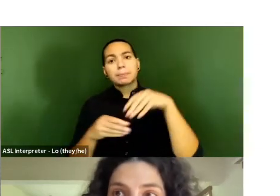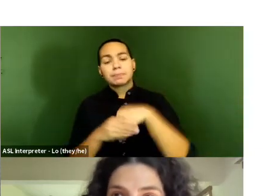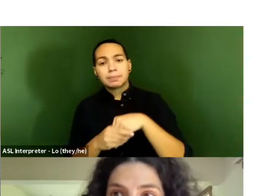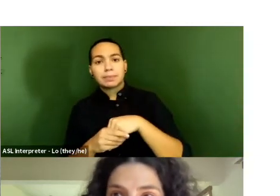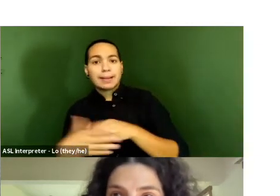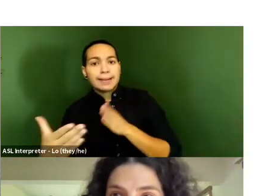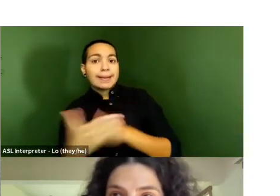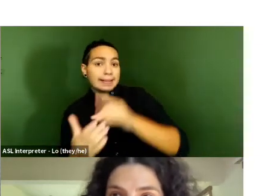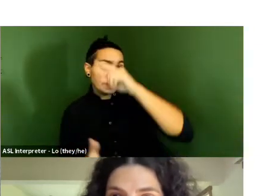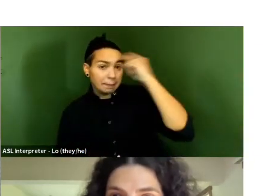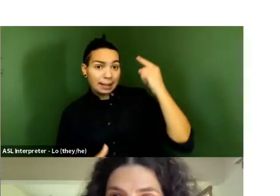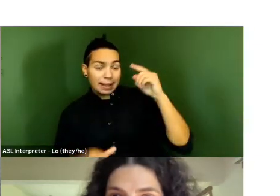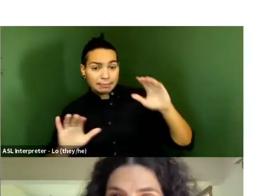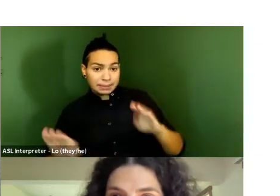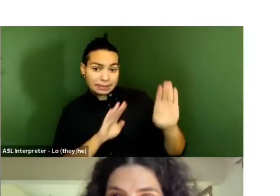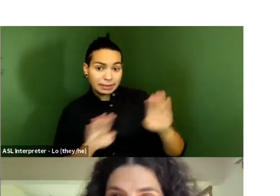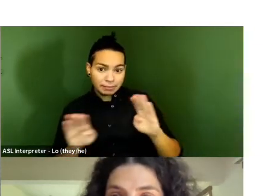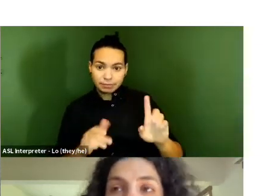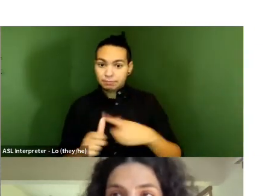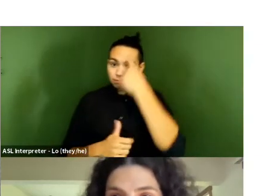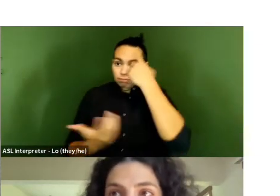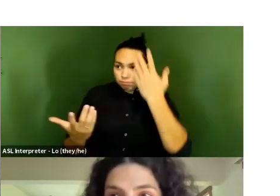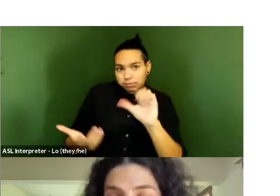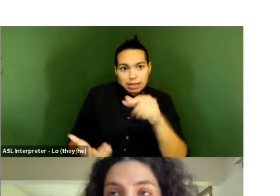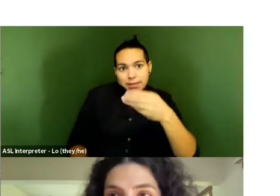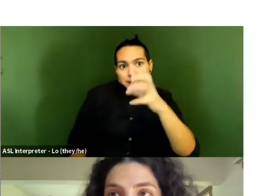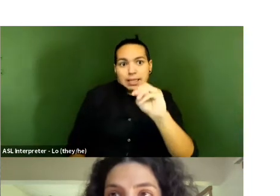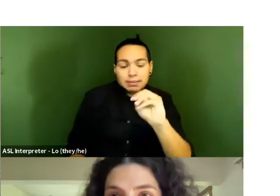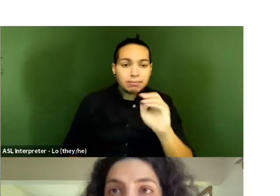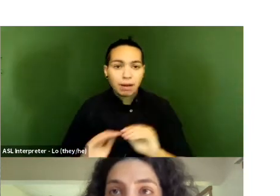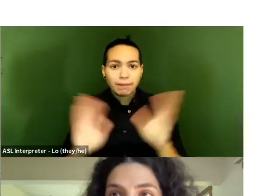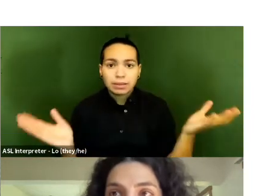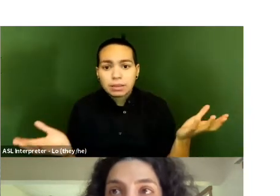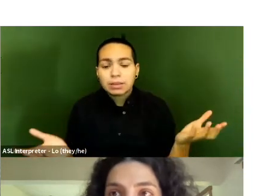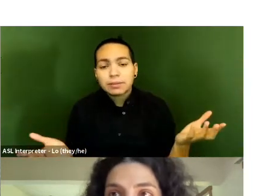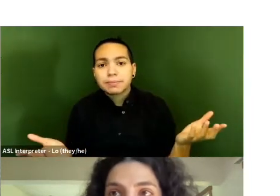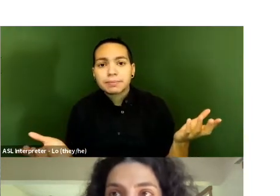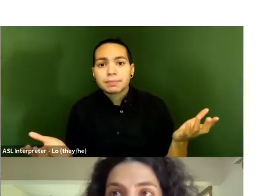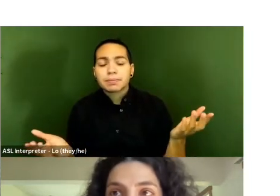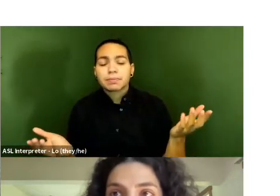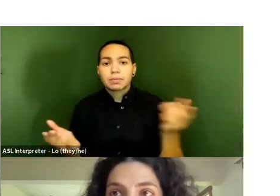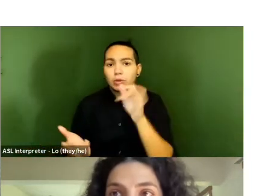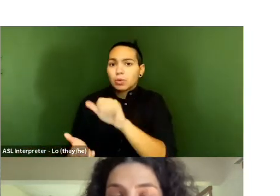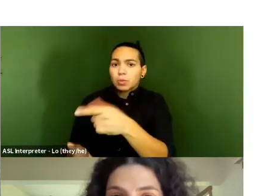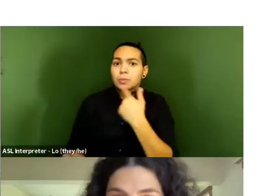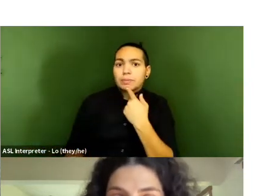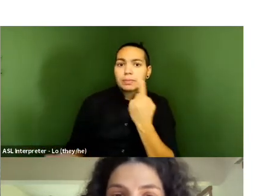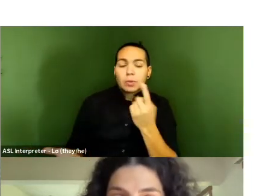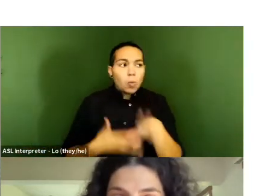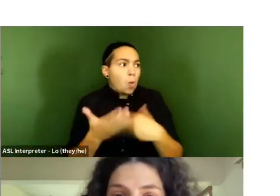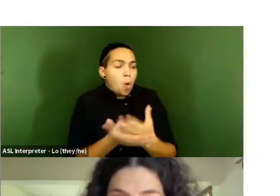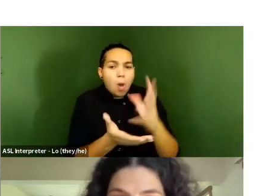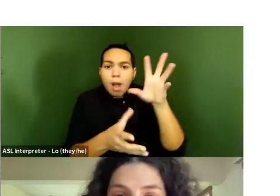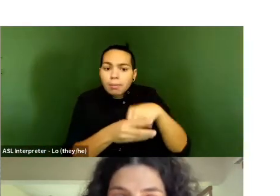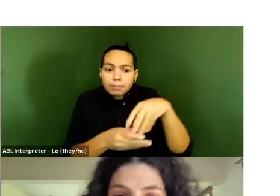anti-Blackness. And my first thought was capitalism, and it's like, obviously, like you said, we all participate in